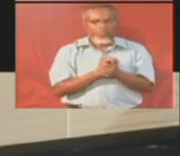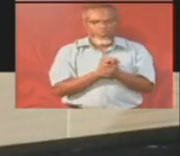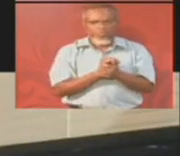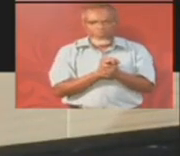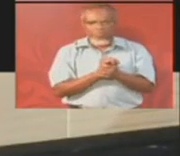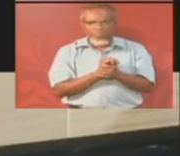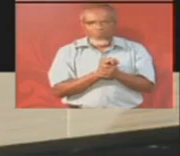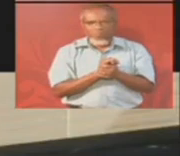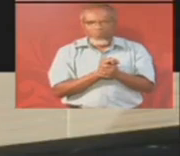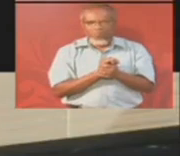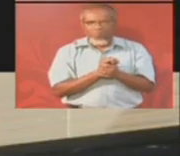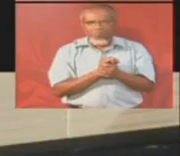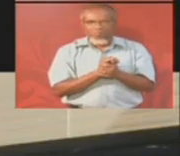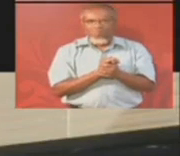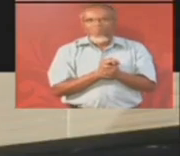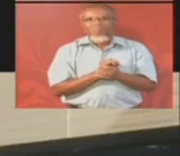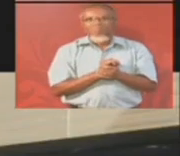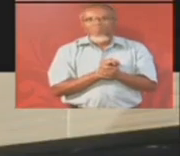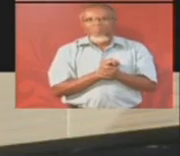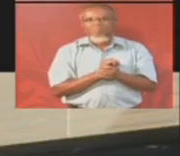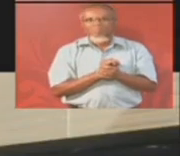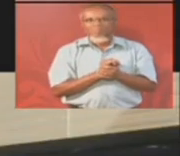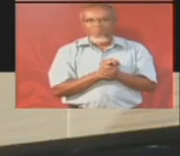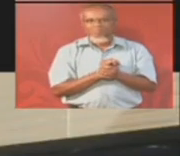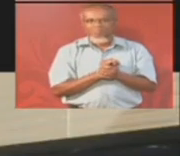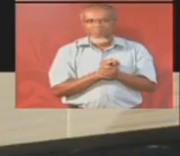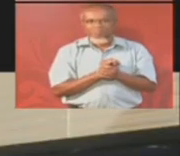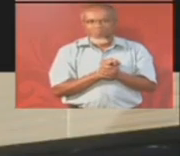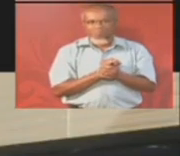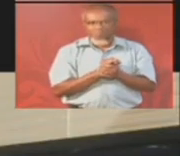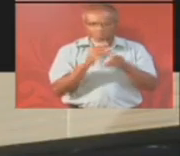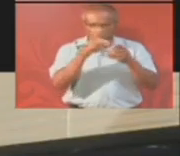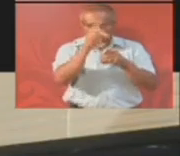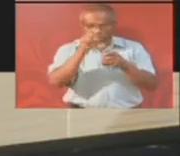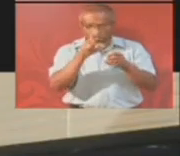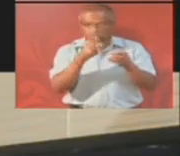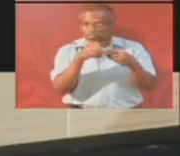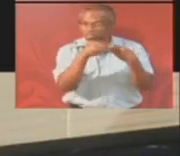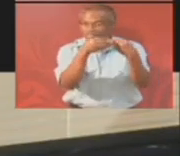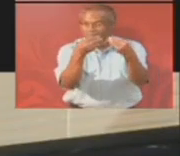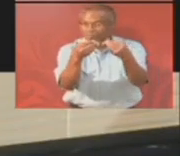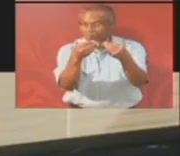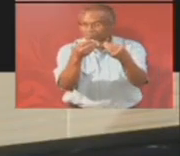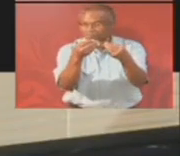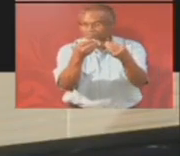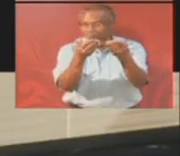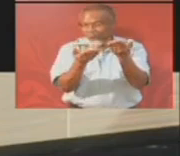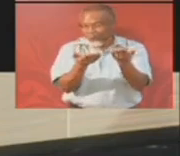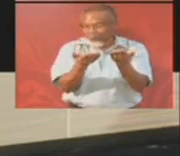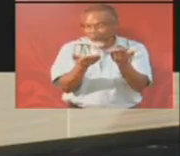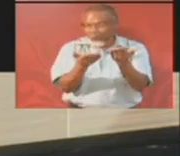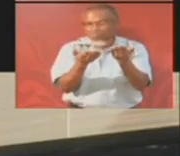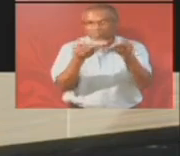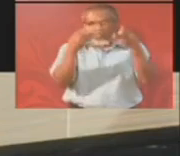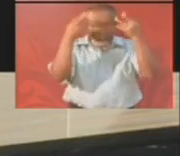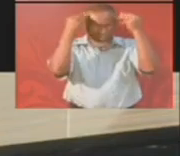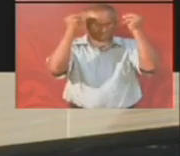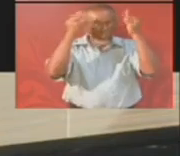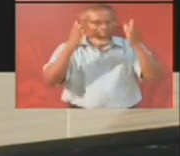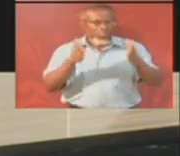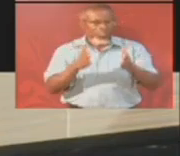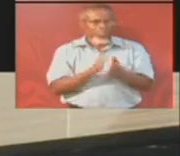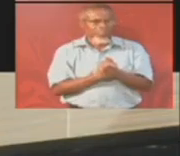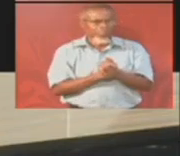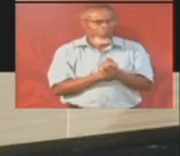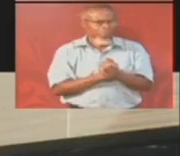Two questions quickly, and those questions I believe can be addressed by Minister Dayal Singh.